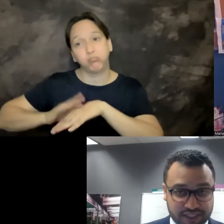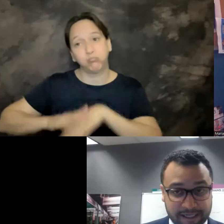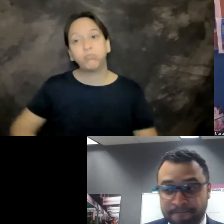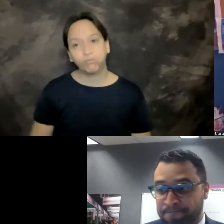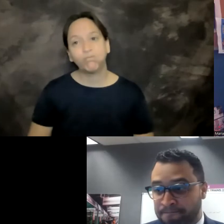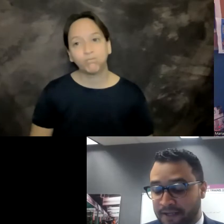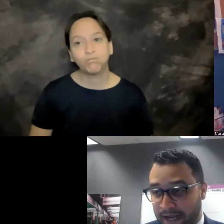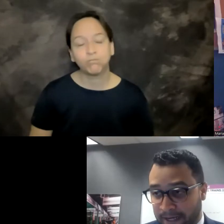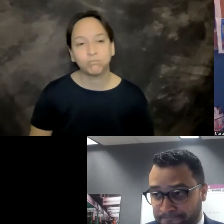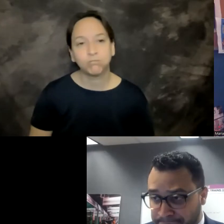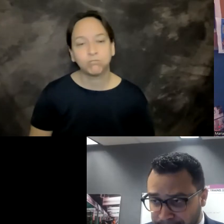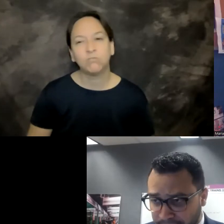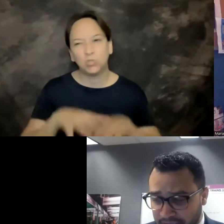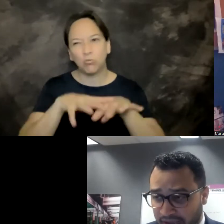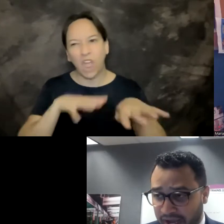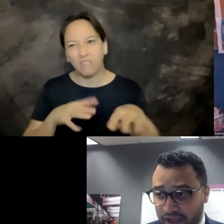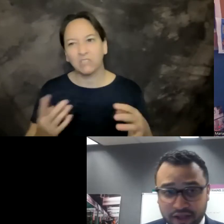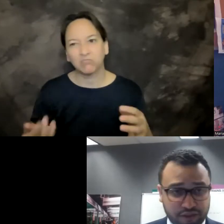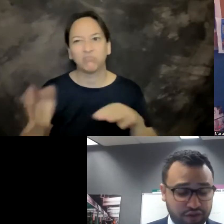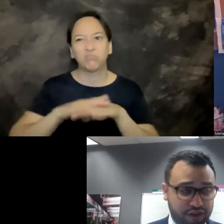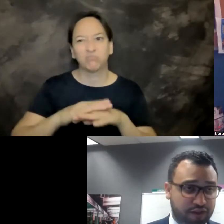we will see.